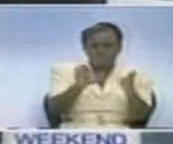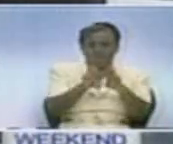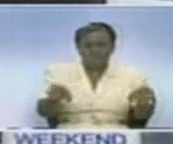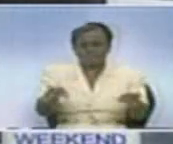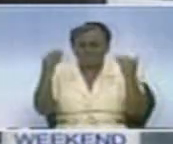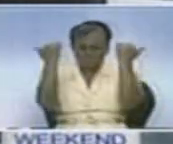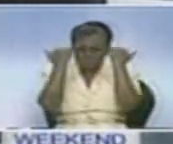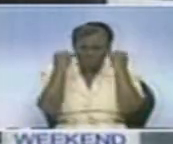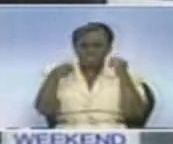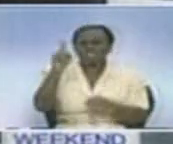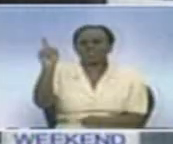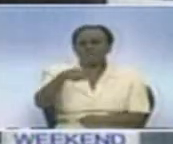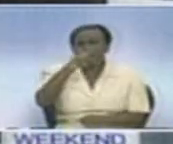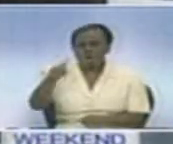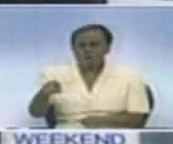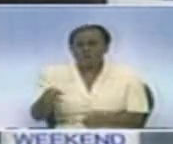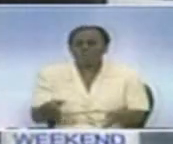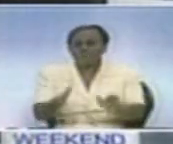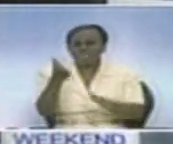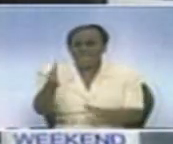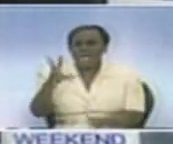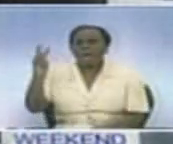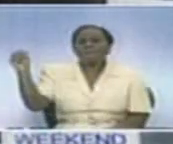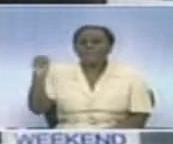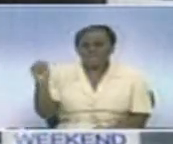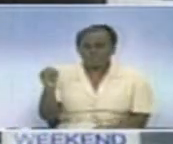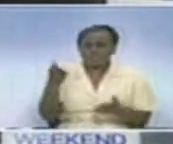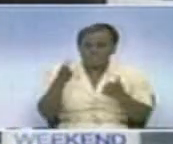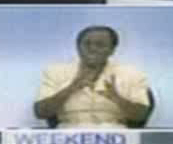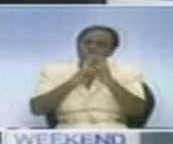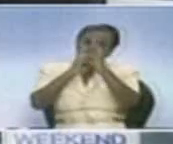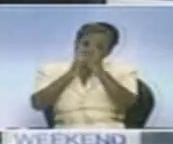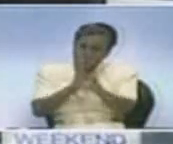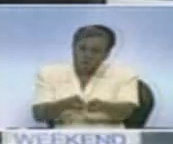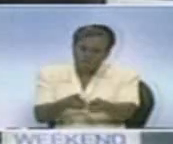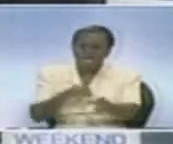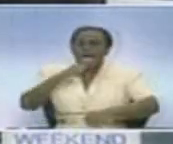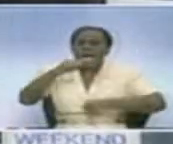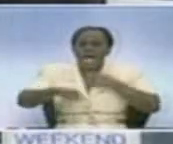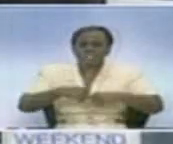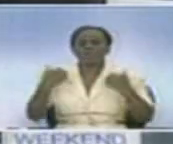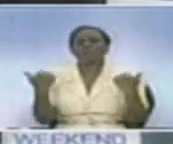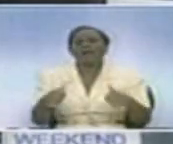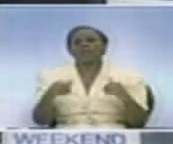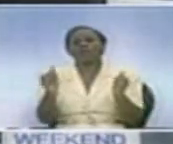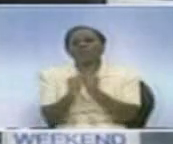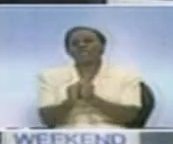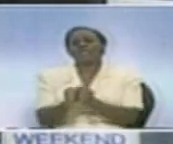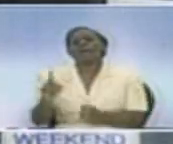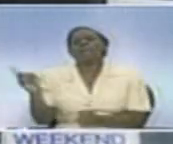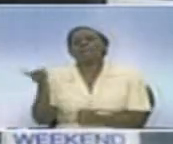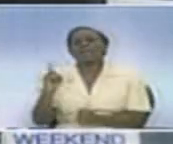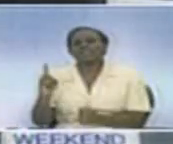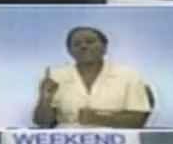quote, dubious and irregular in Peketoni. And this is a report that is yet to be actioned by the president or, you know,